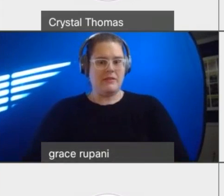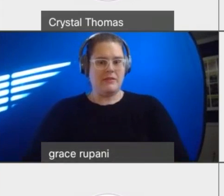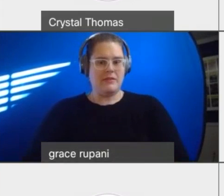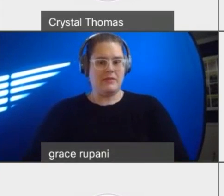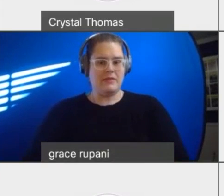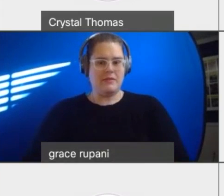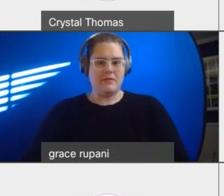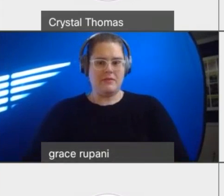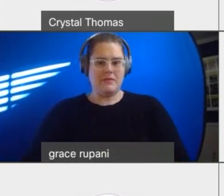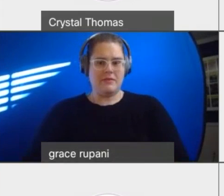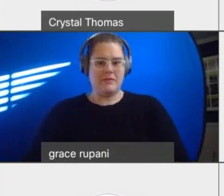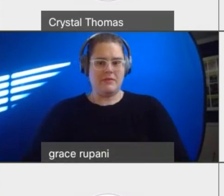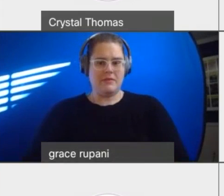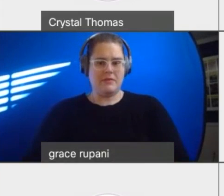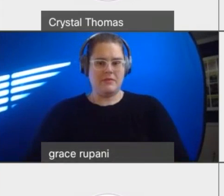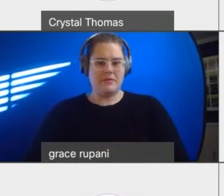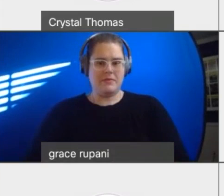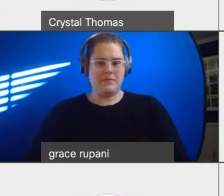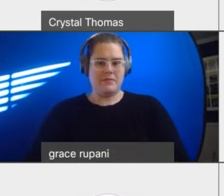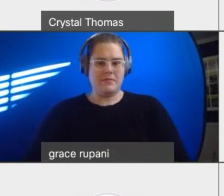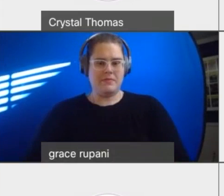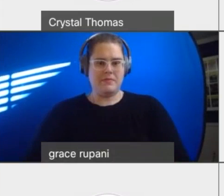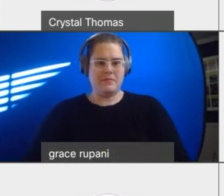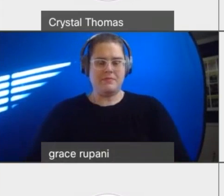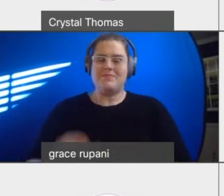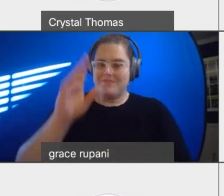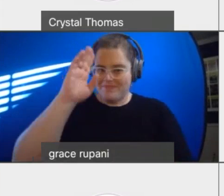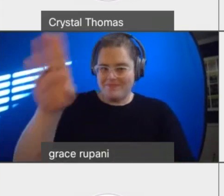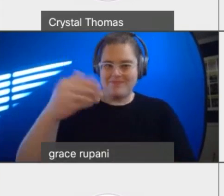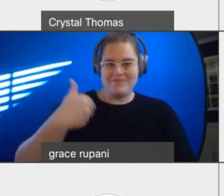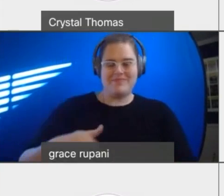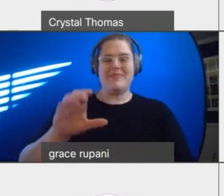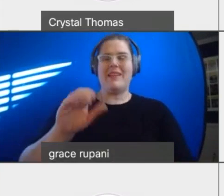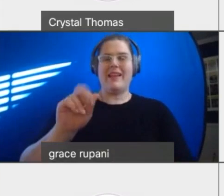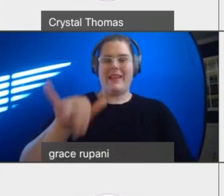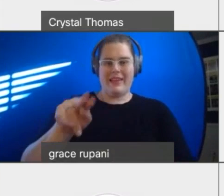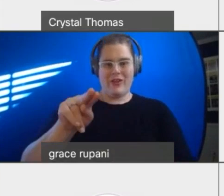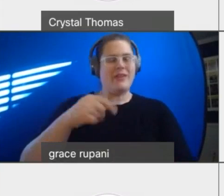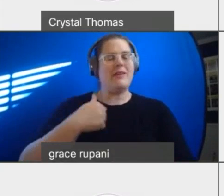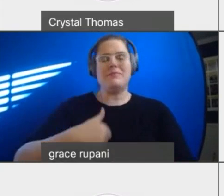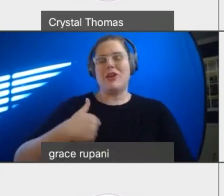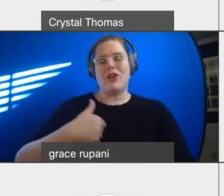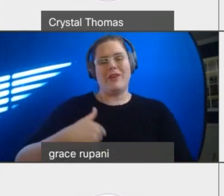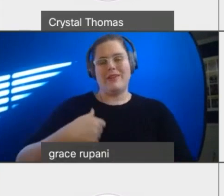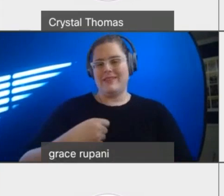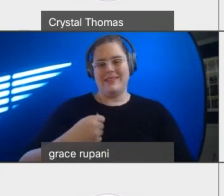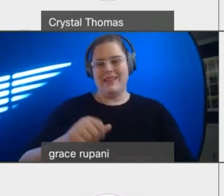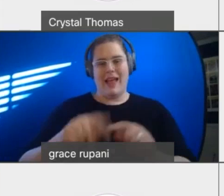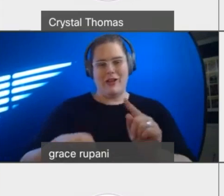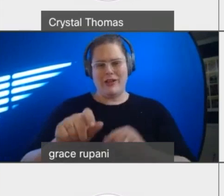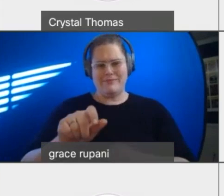Hi, this is Karen. sorry, I was unable to unmute for a